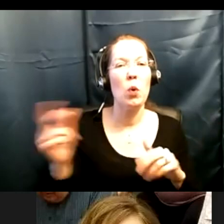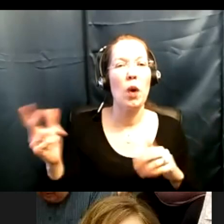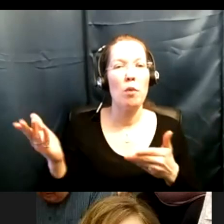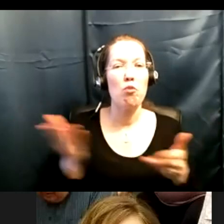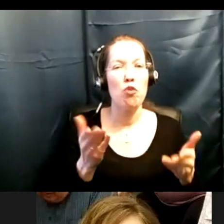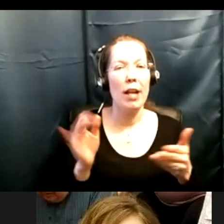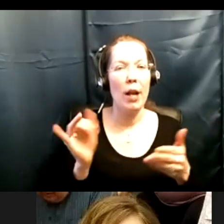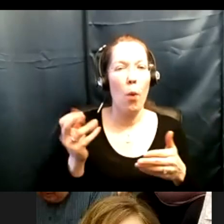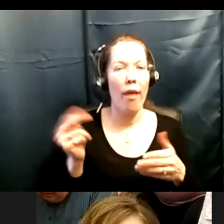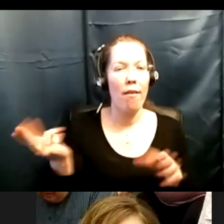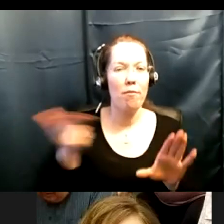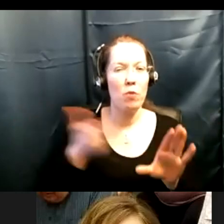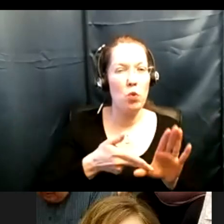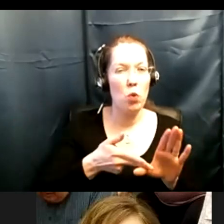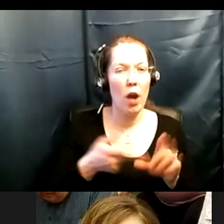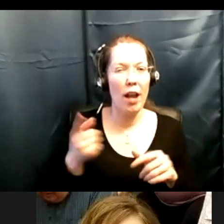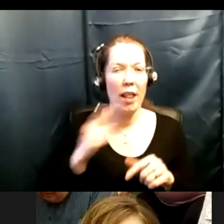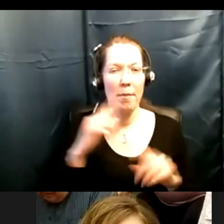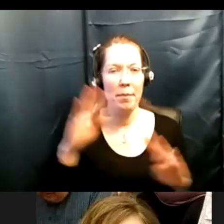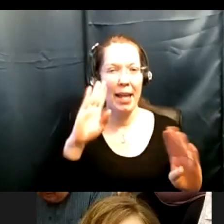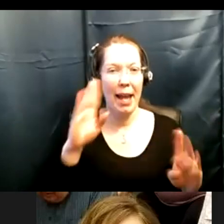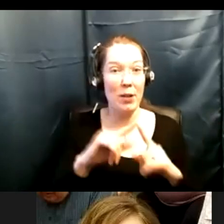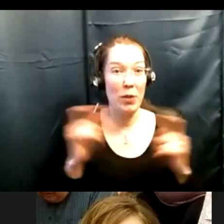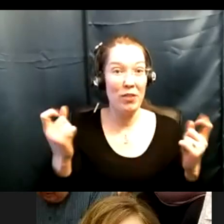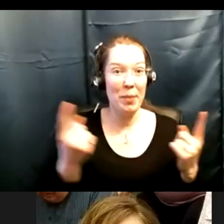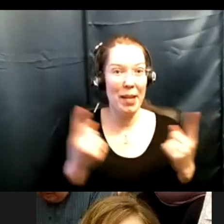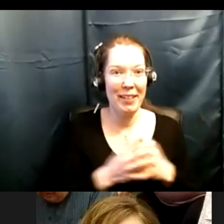and let him say hi to everybody.